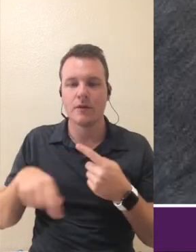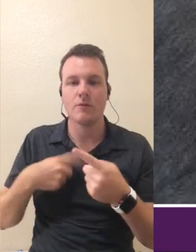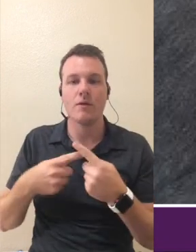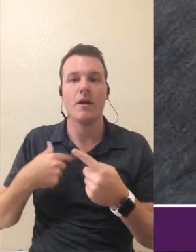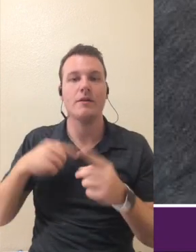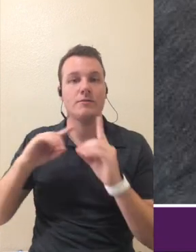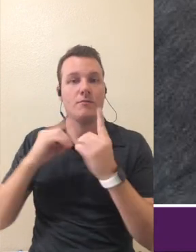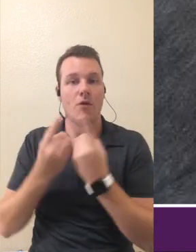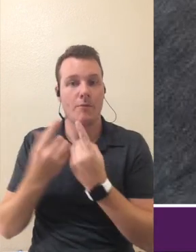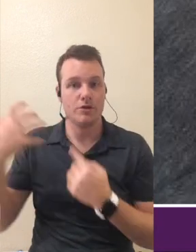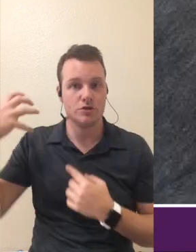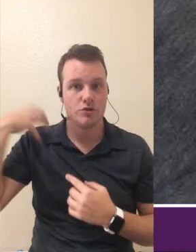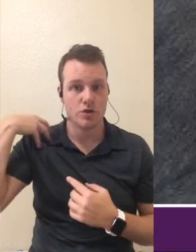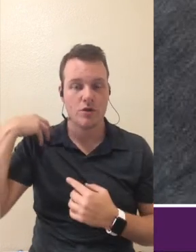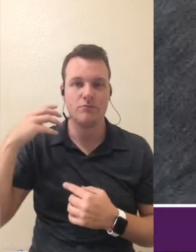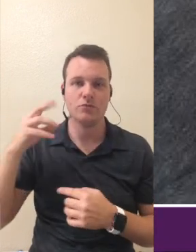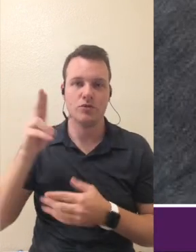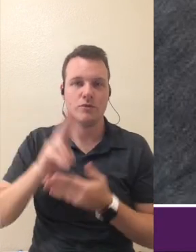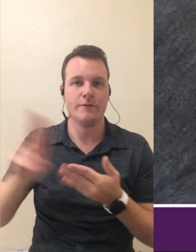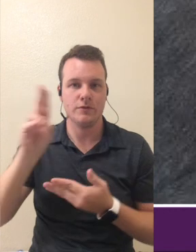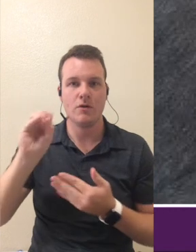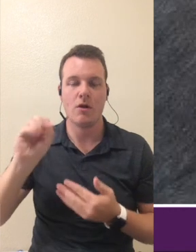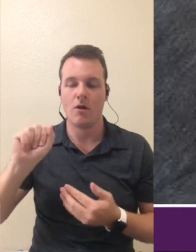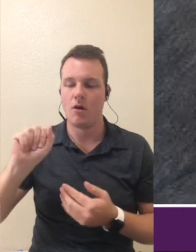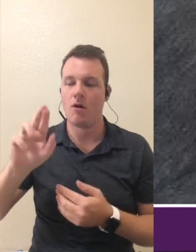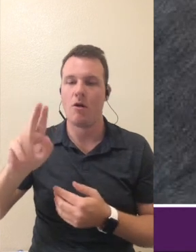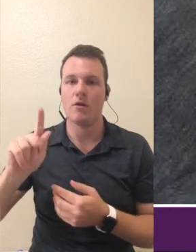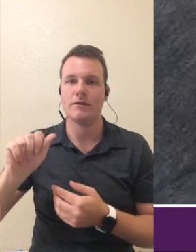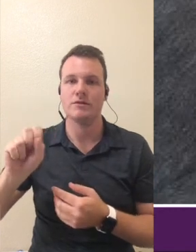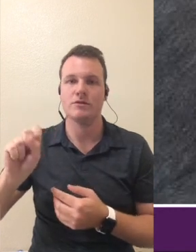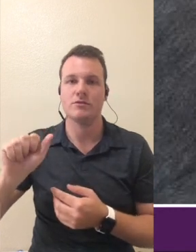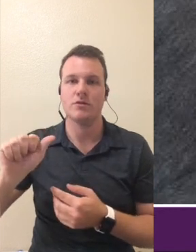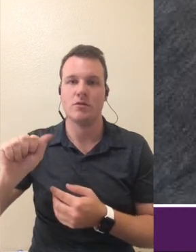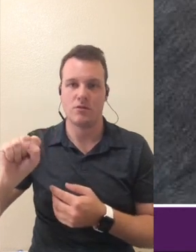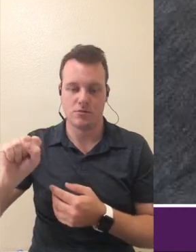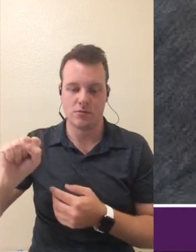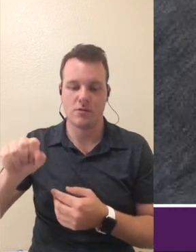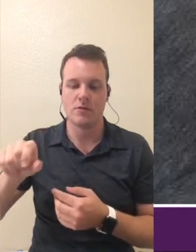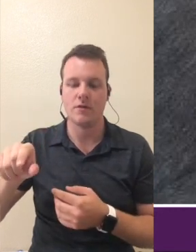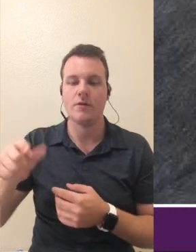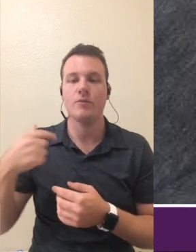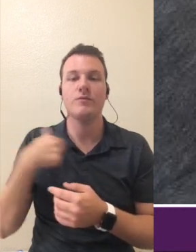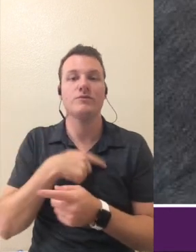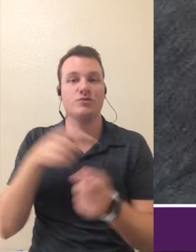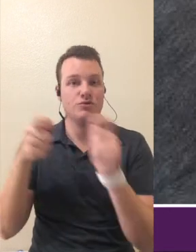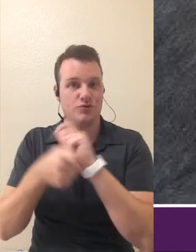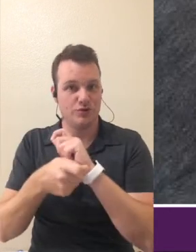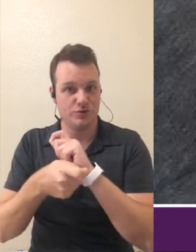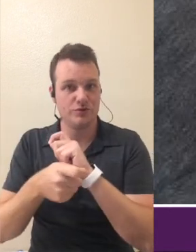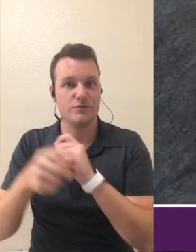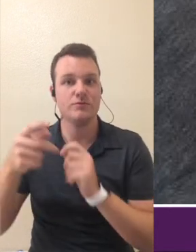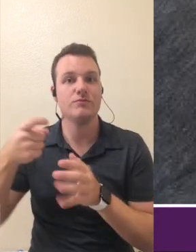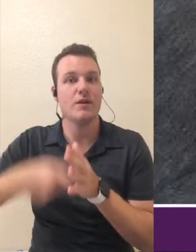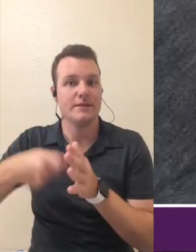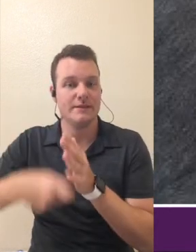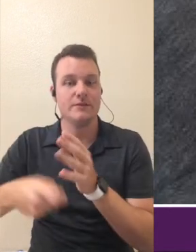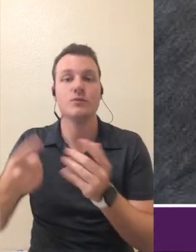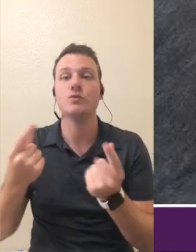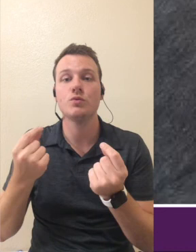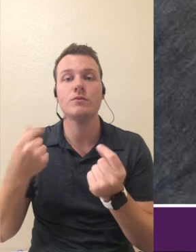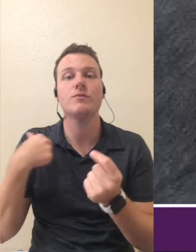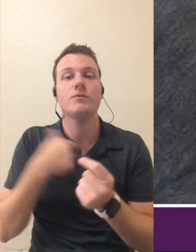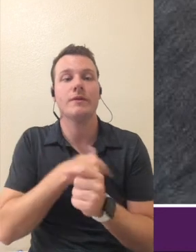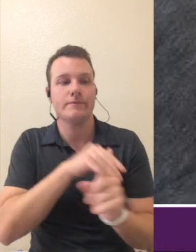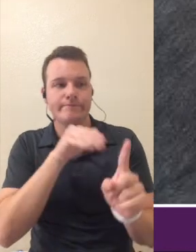decided to change the pricing at the University of Arkansas in the med school there. And what we ended up having to do was